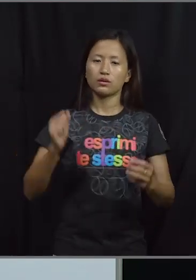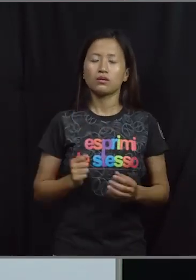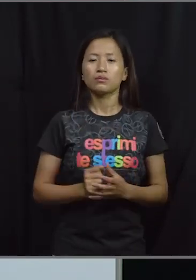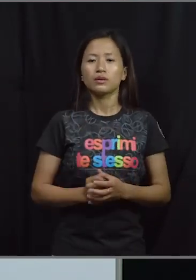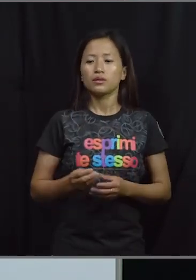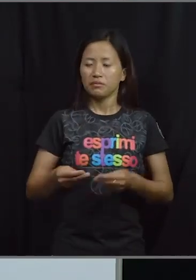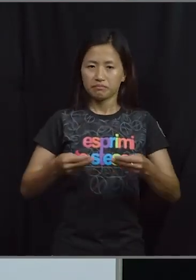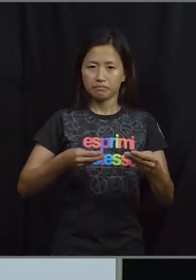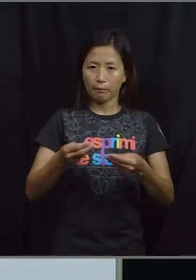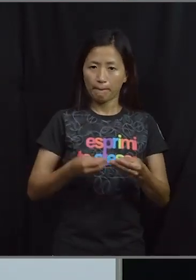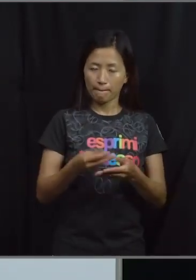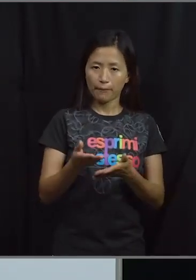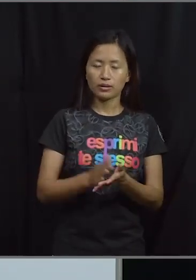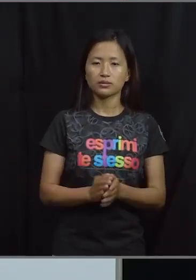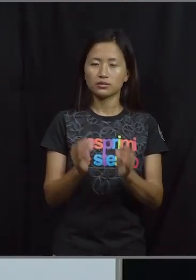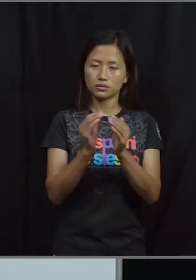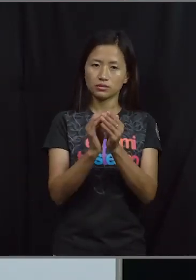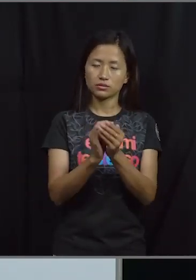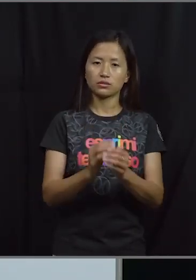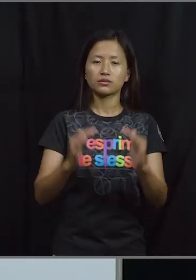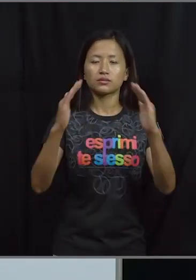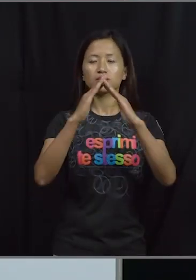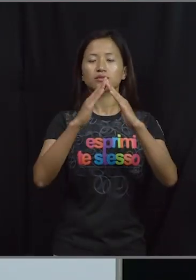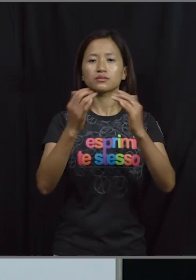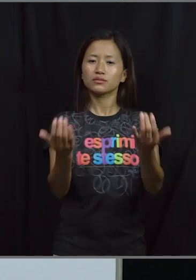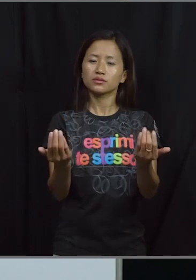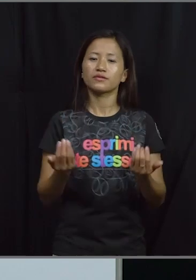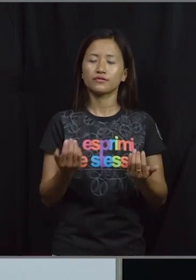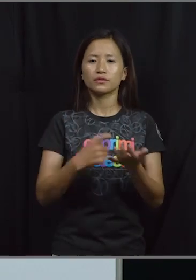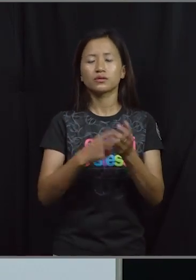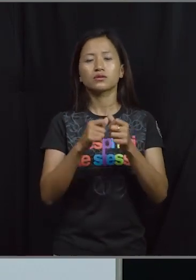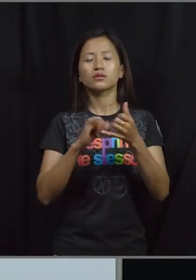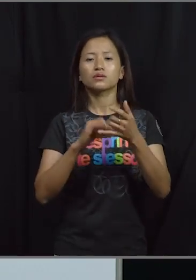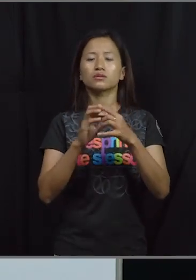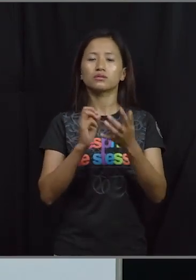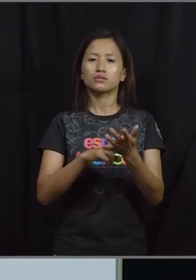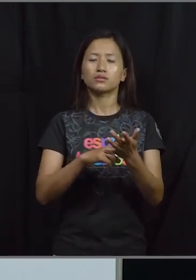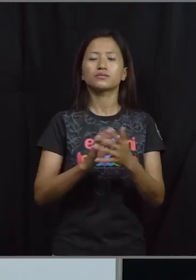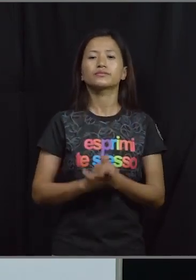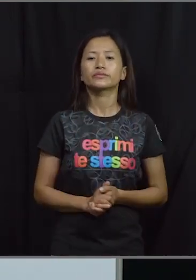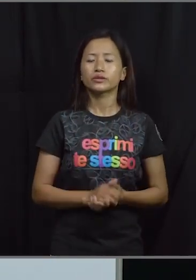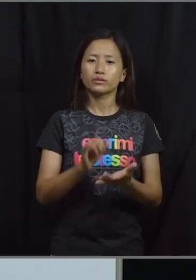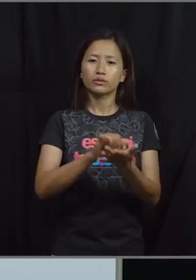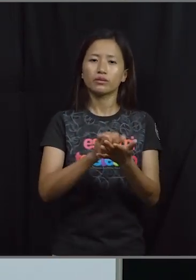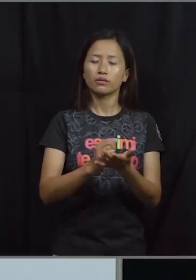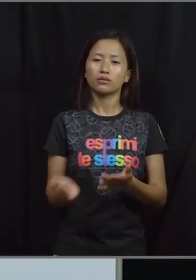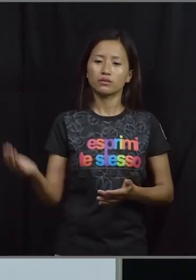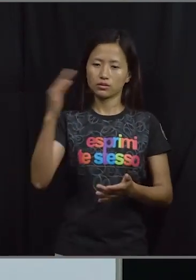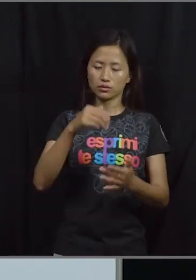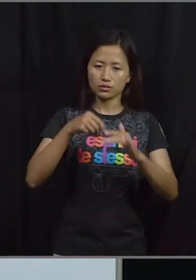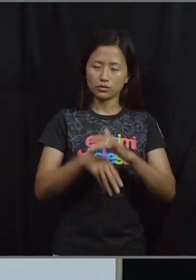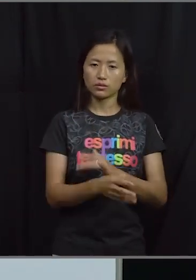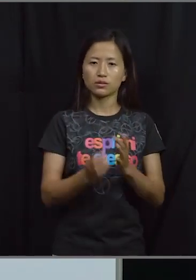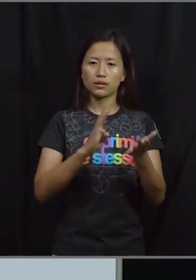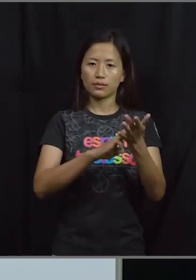as possible and keep a stock at home for safety reasons or not. So that is called that comes under